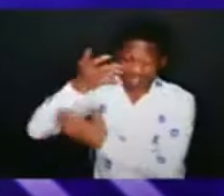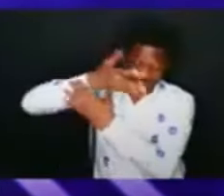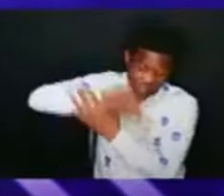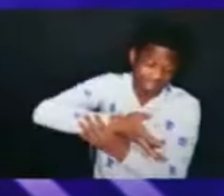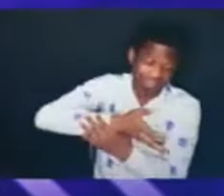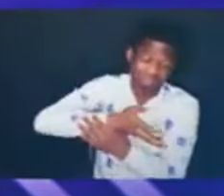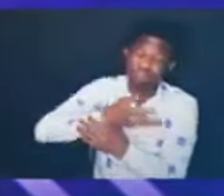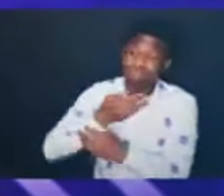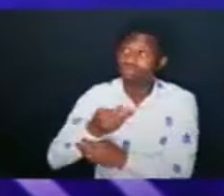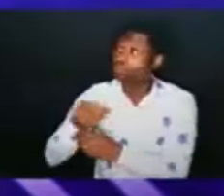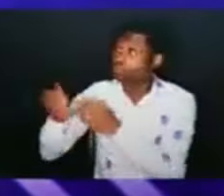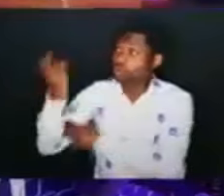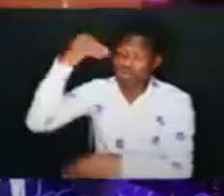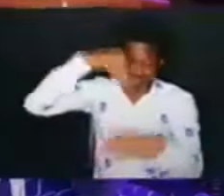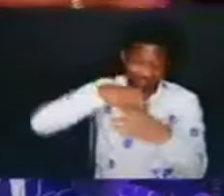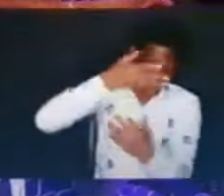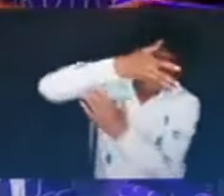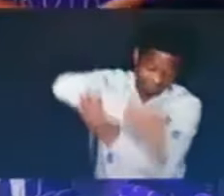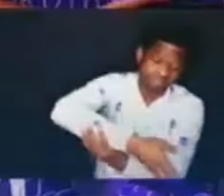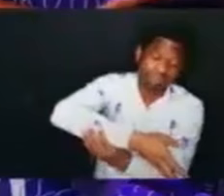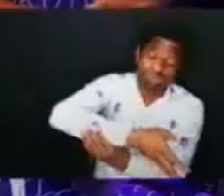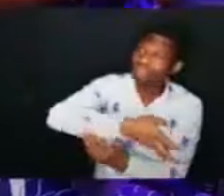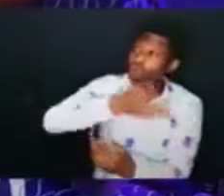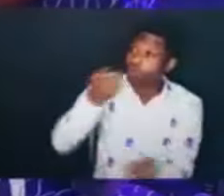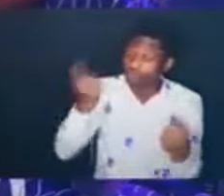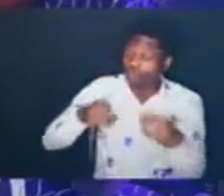Onyame wo mo o mo